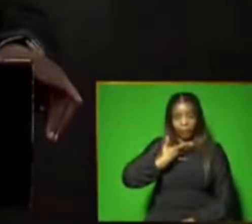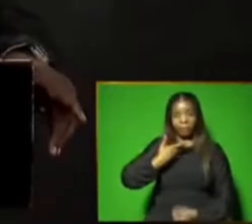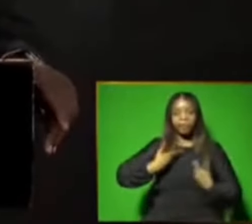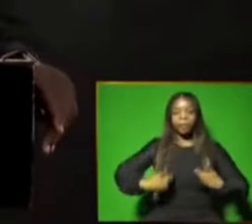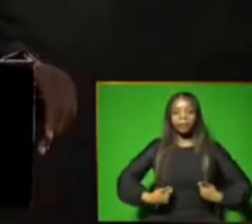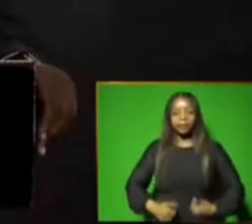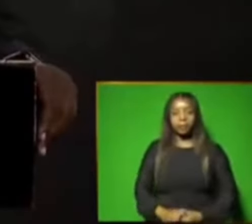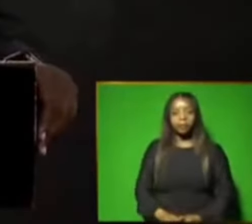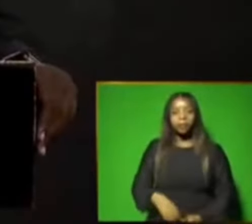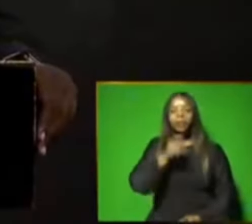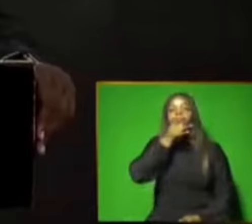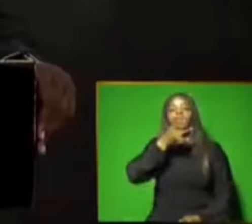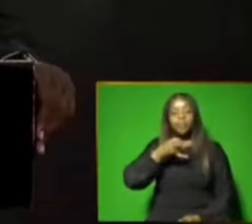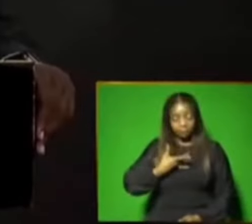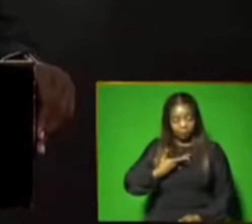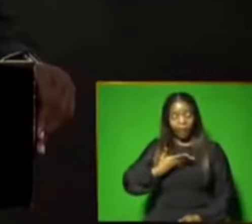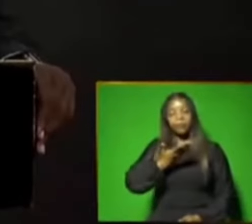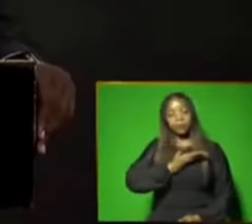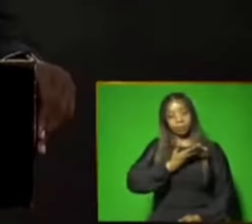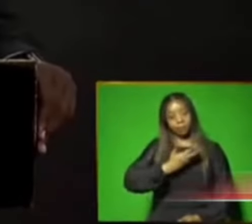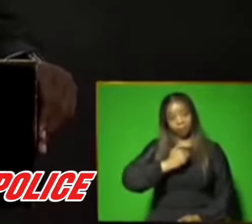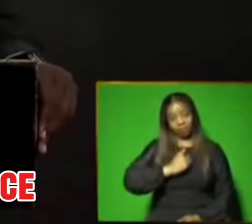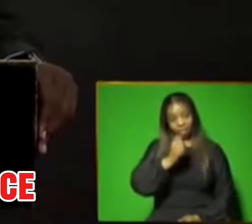wa roga papa waka.